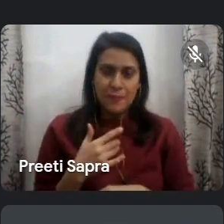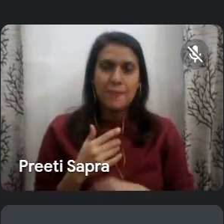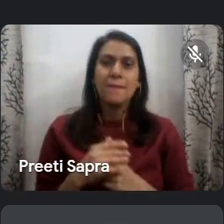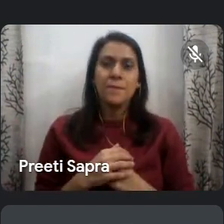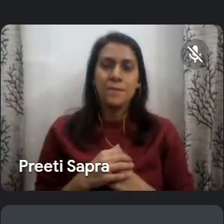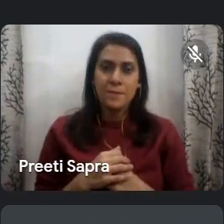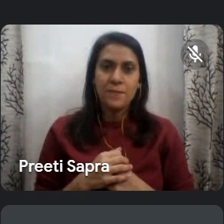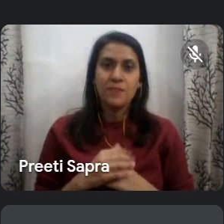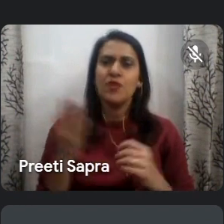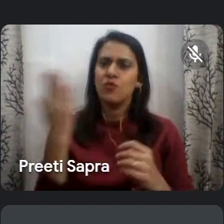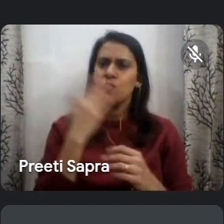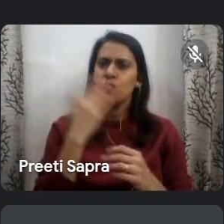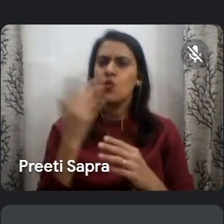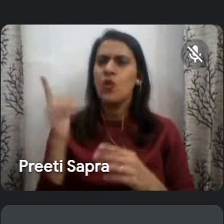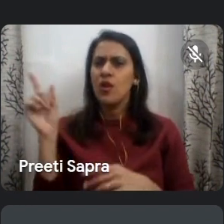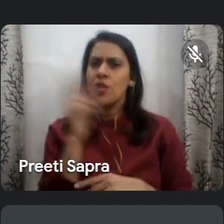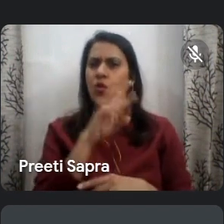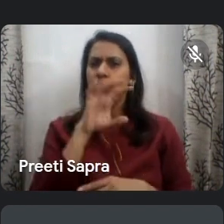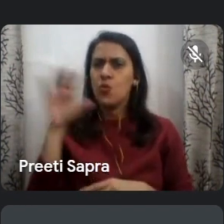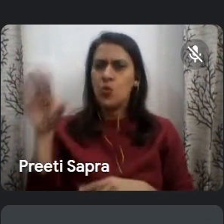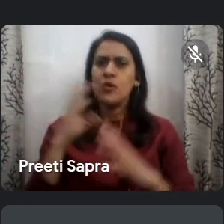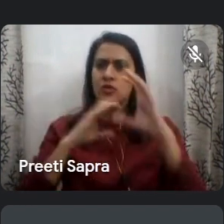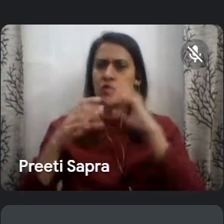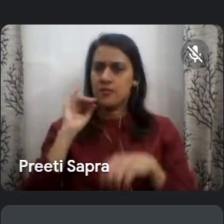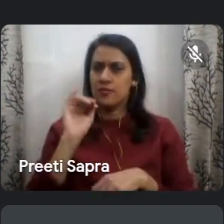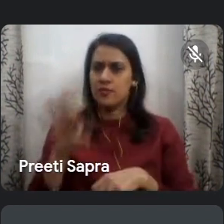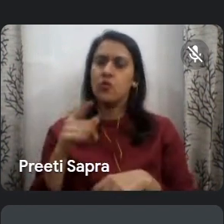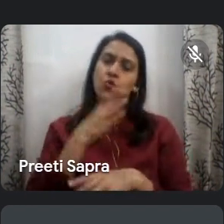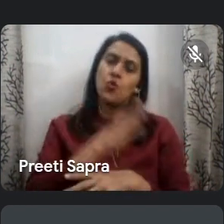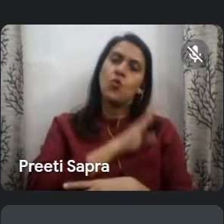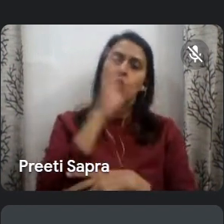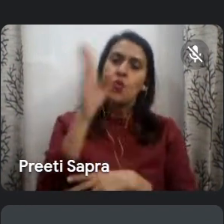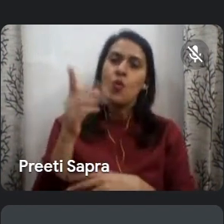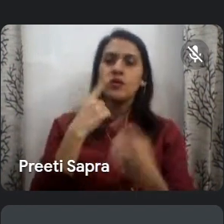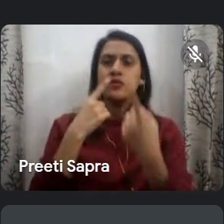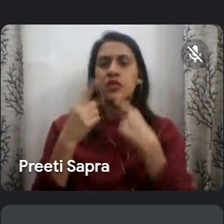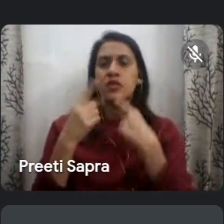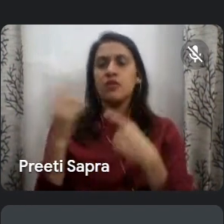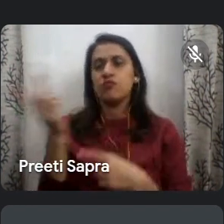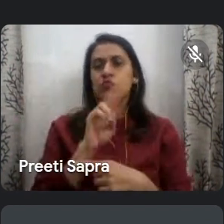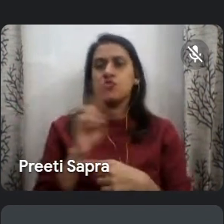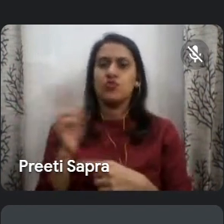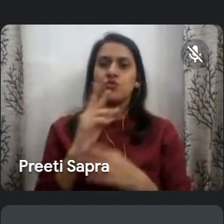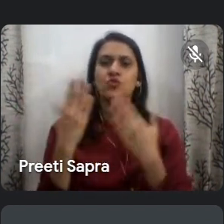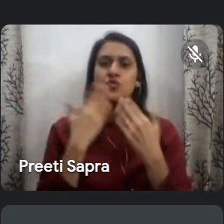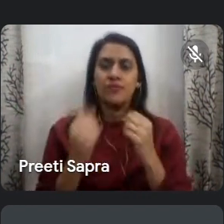their details on the chat so you can take that from there.